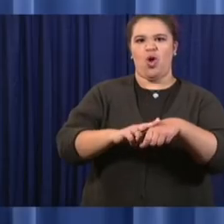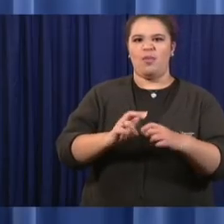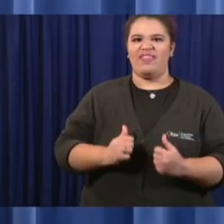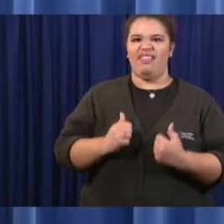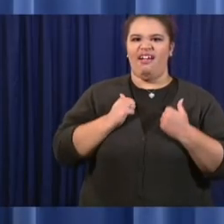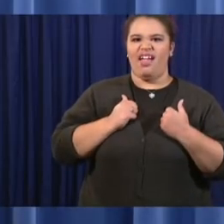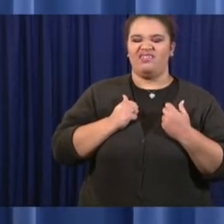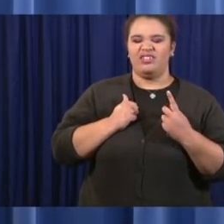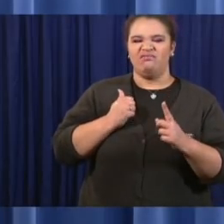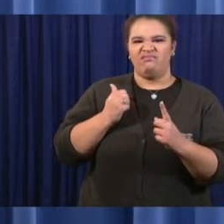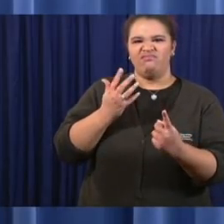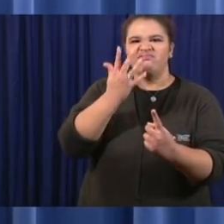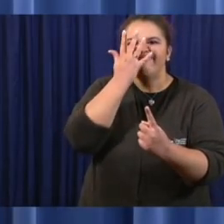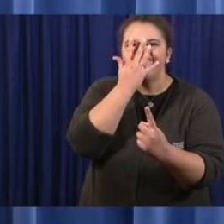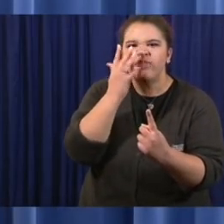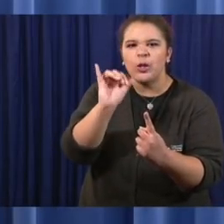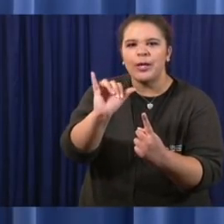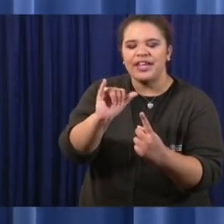start again?